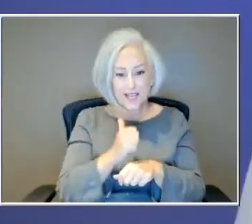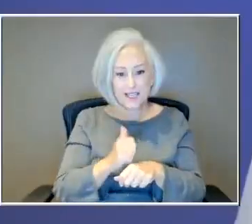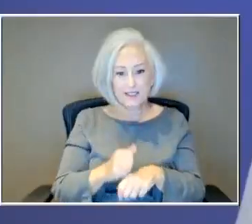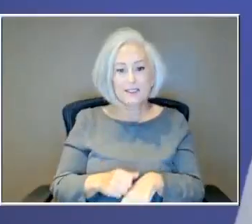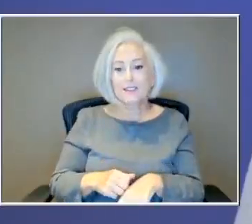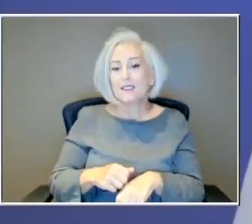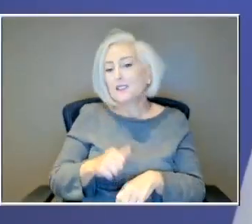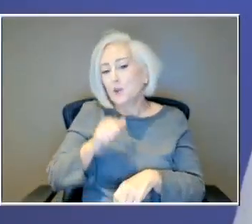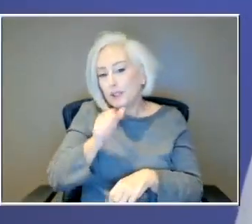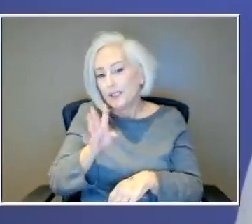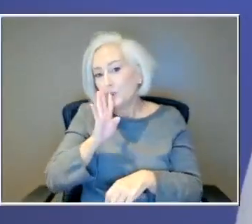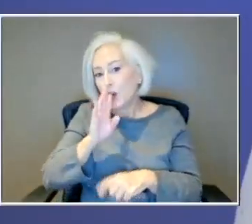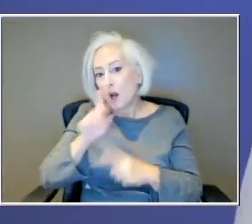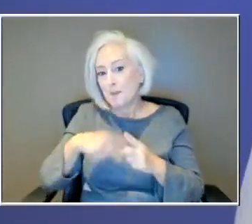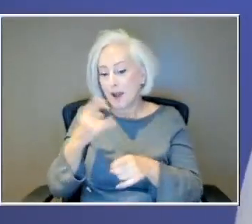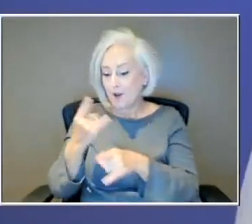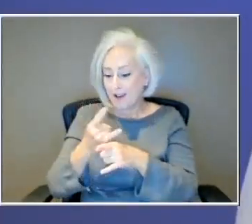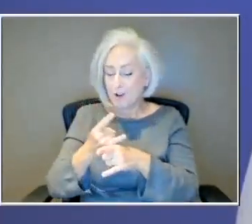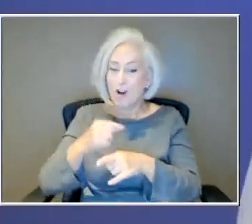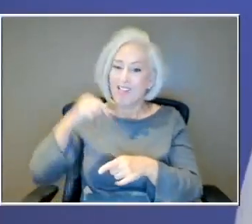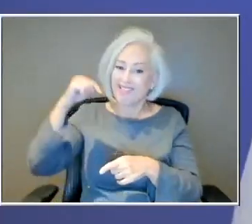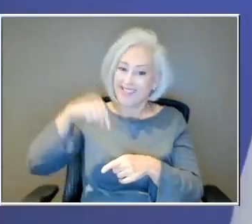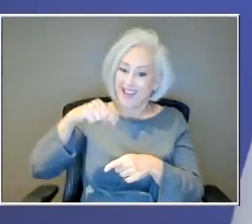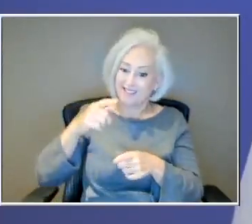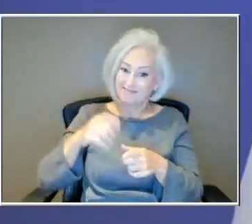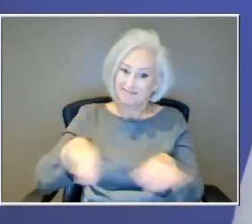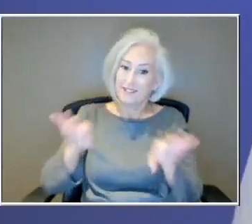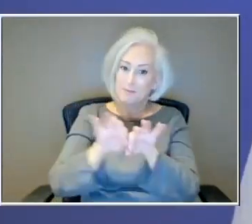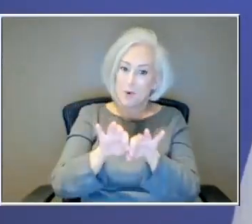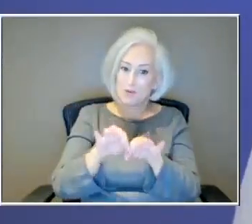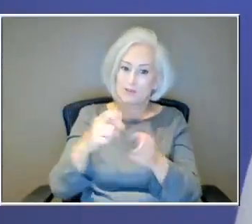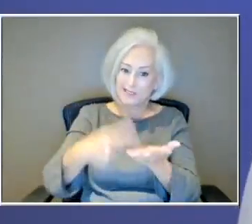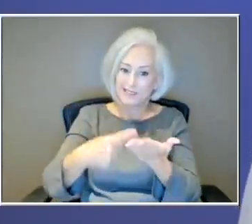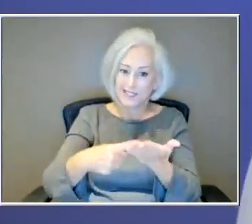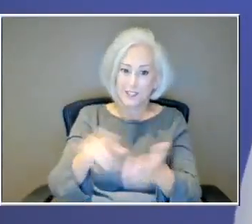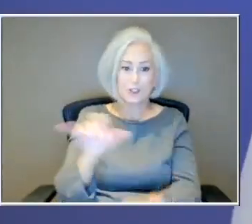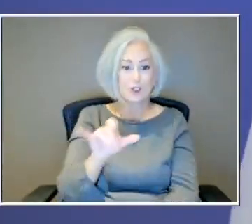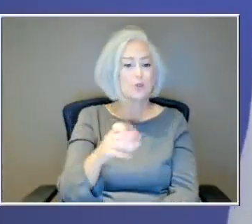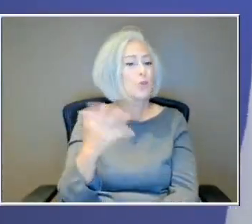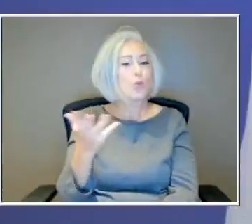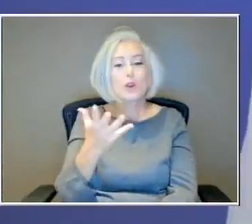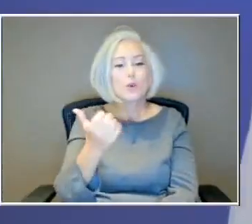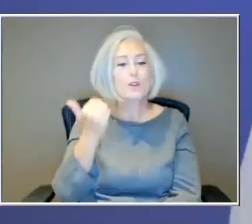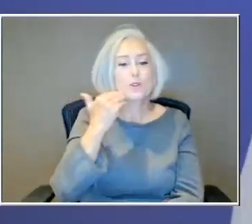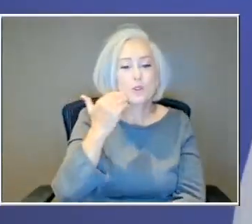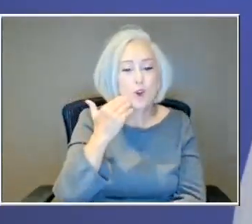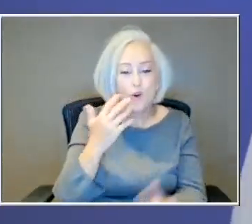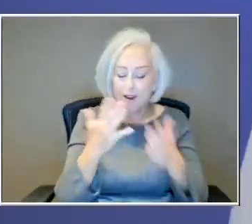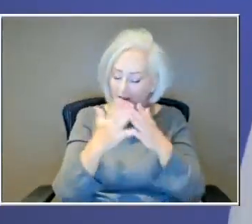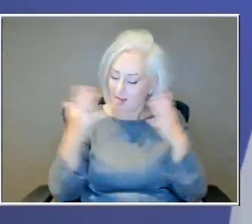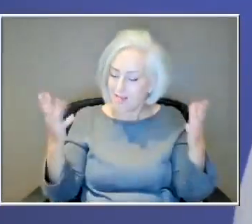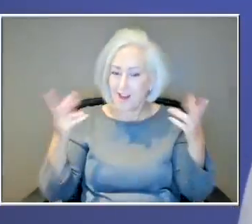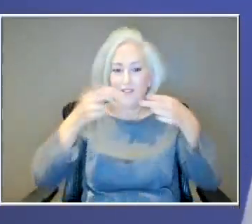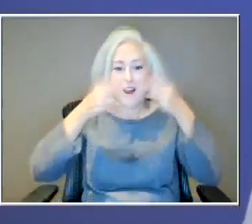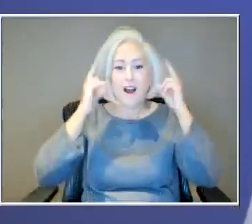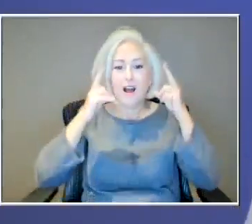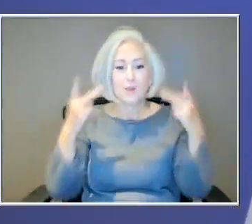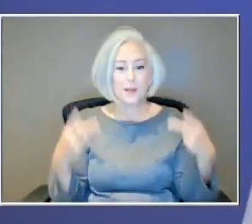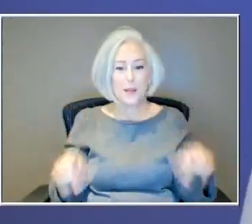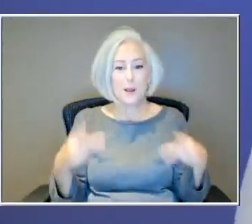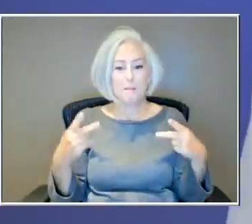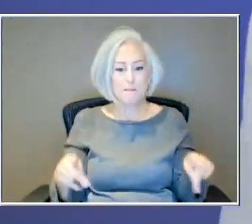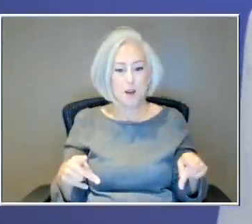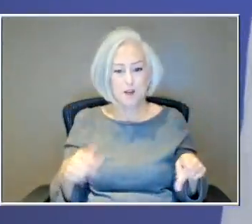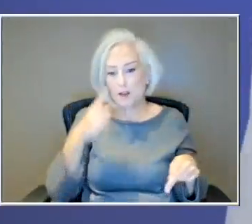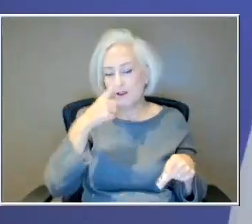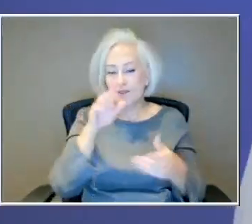that's another important thing to discuss. Talk also. about it. What do you want us to know about that? A lot of Halloween parties. There's going to be Halloween parties for